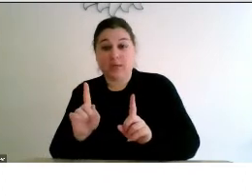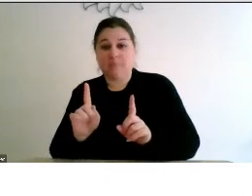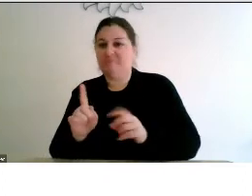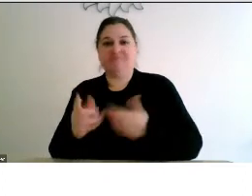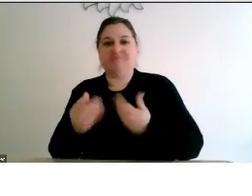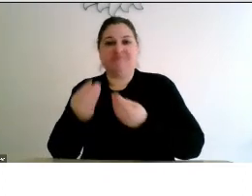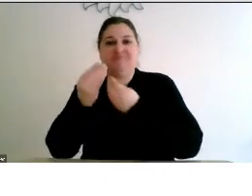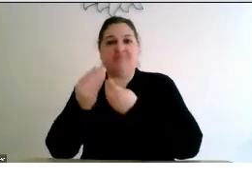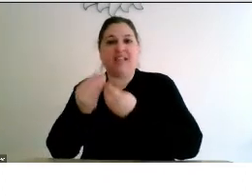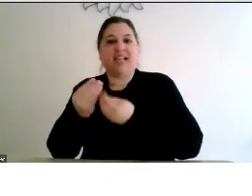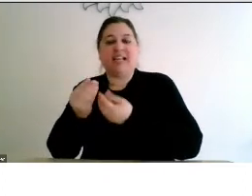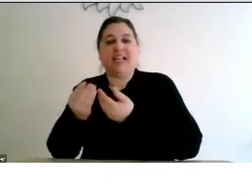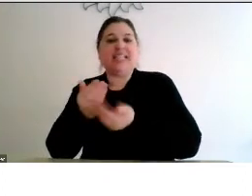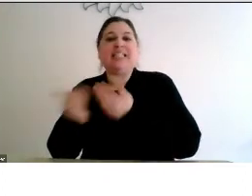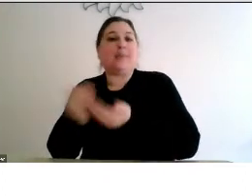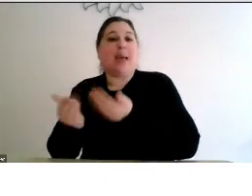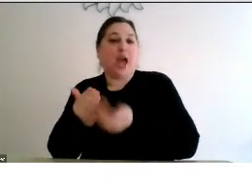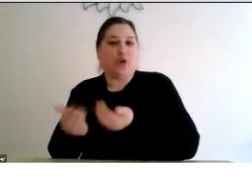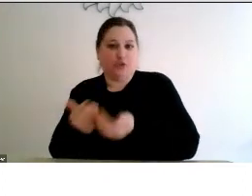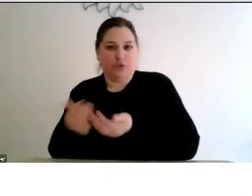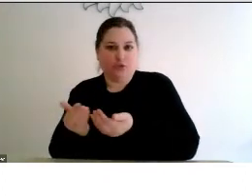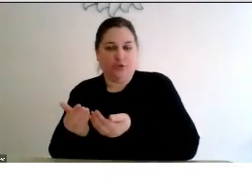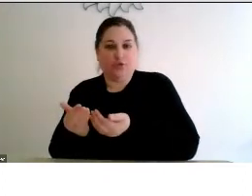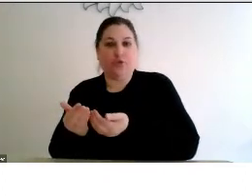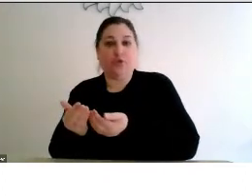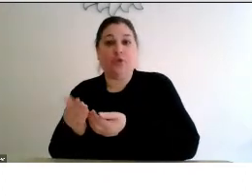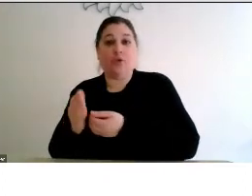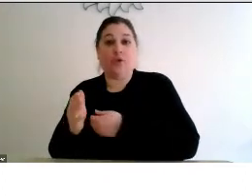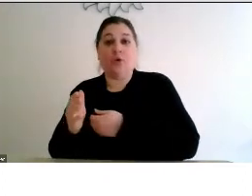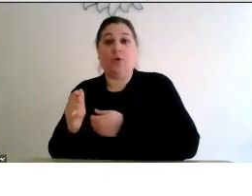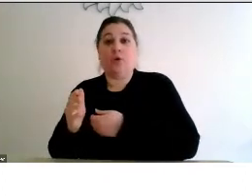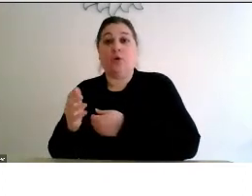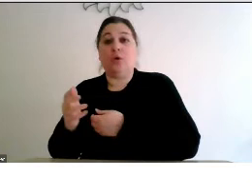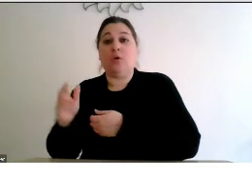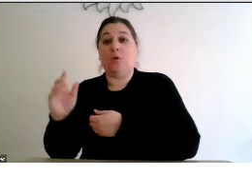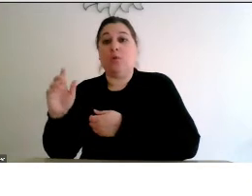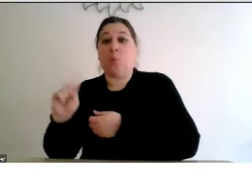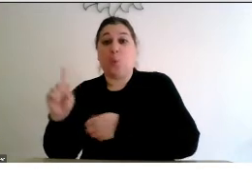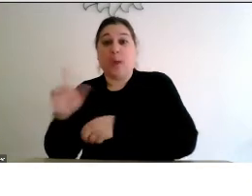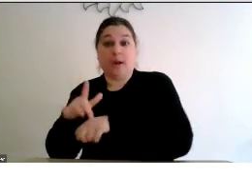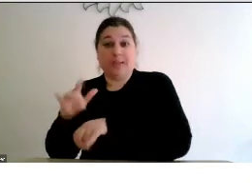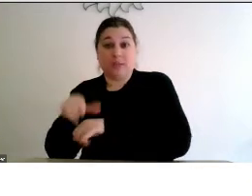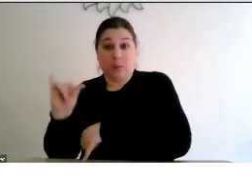matter what the y-intercept is, no matter what,